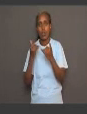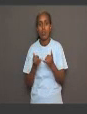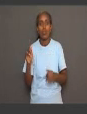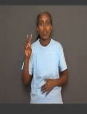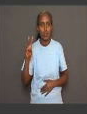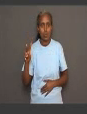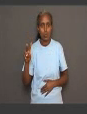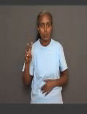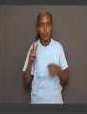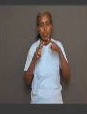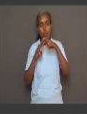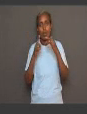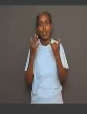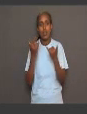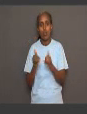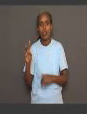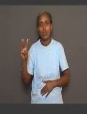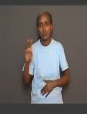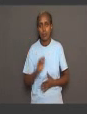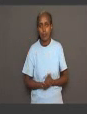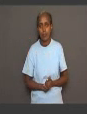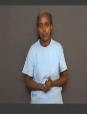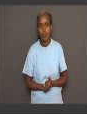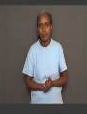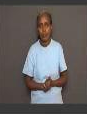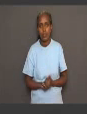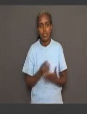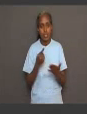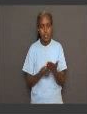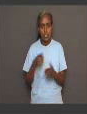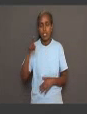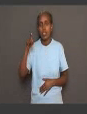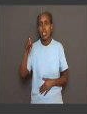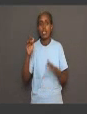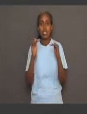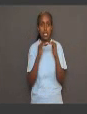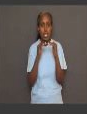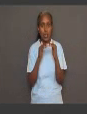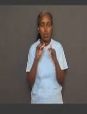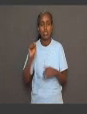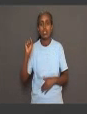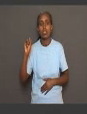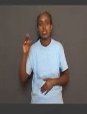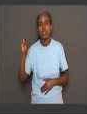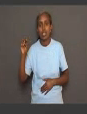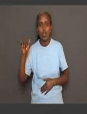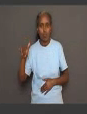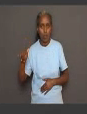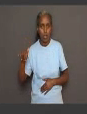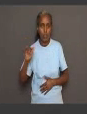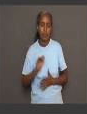2, pi over 2, such that x equals the sine of